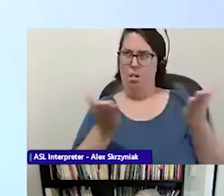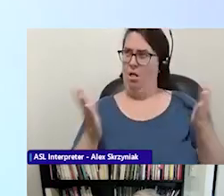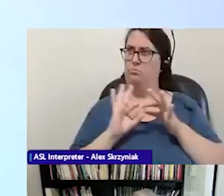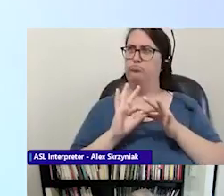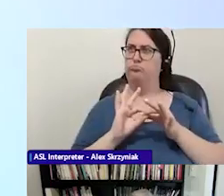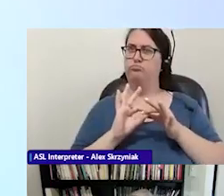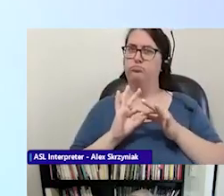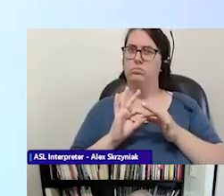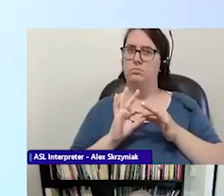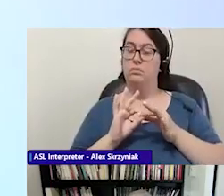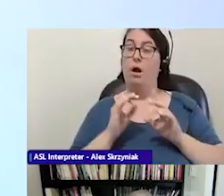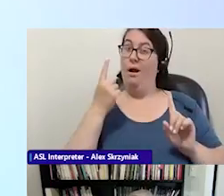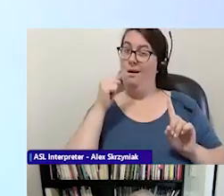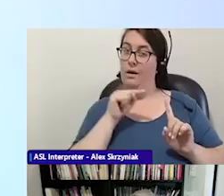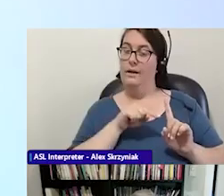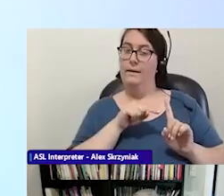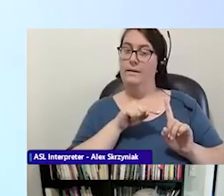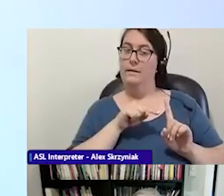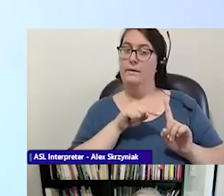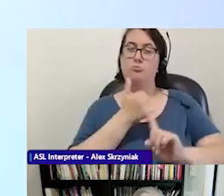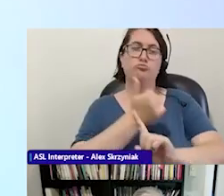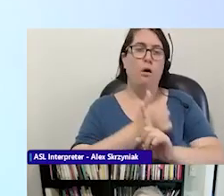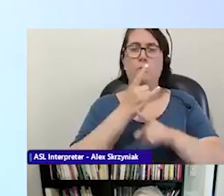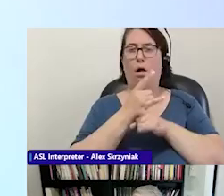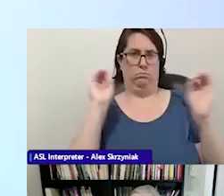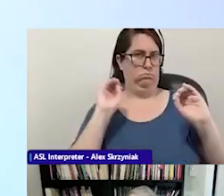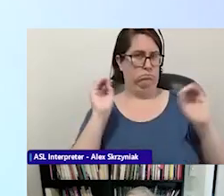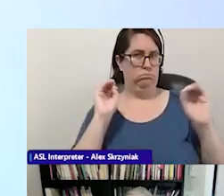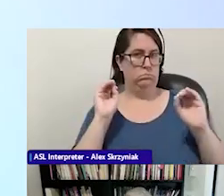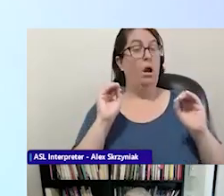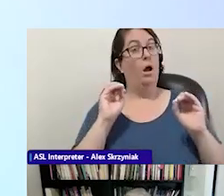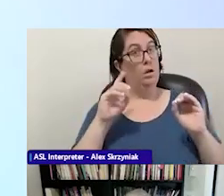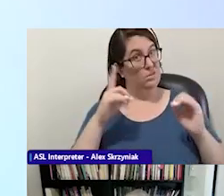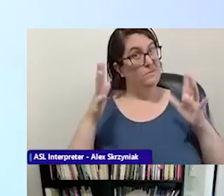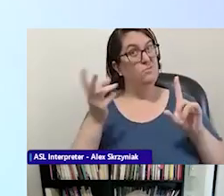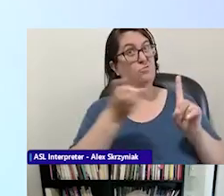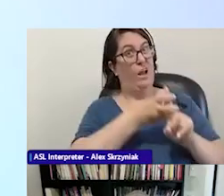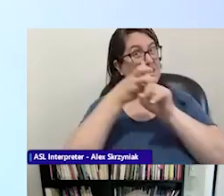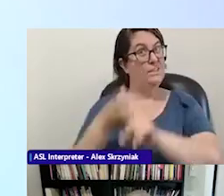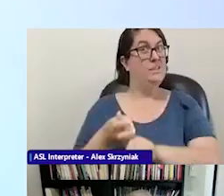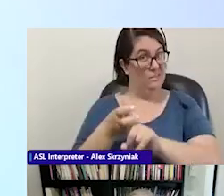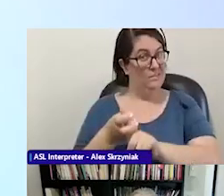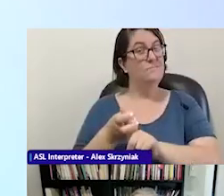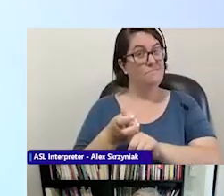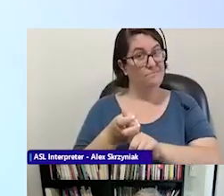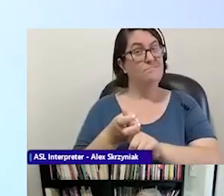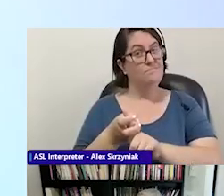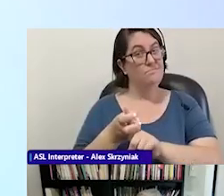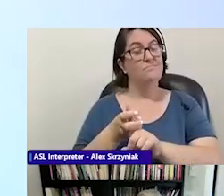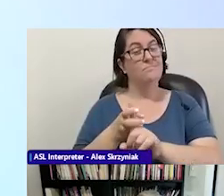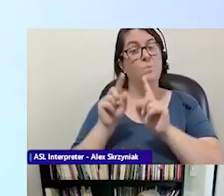Though she didn't abuse drugs or alcohol, she was arrested. She was taken to